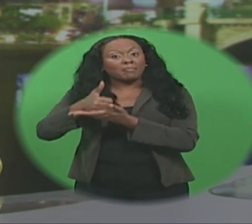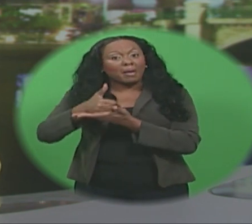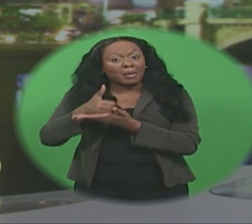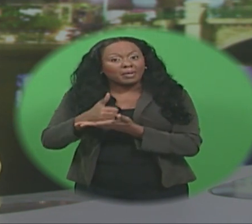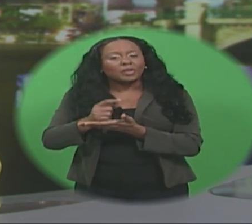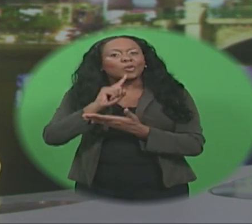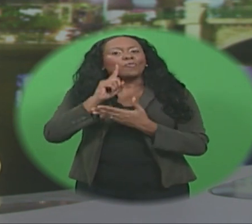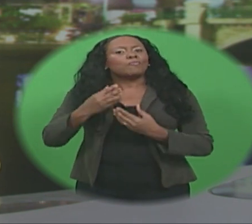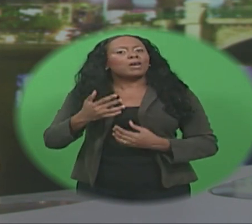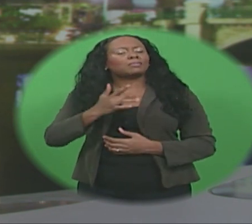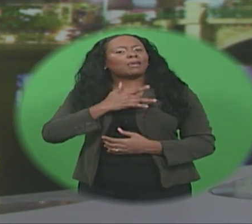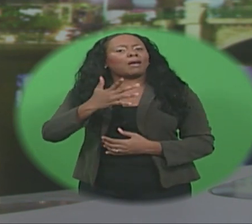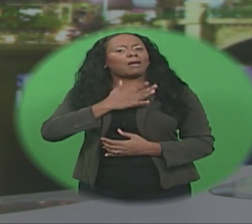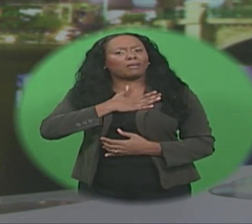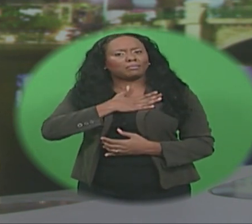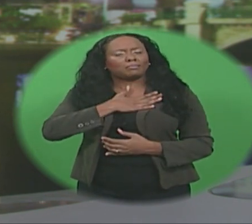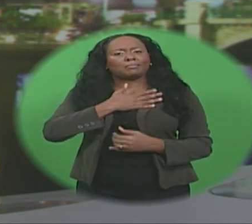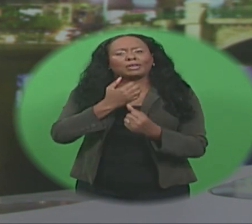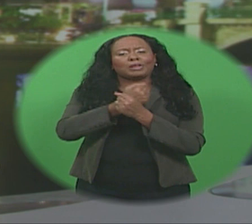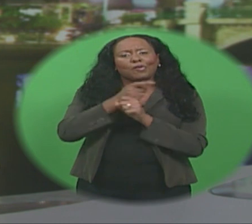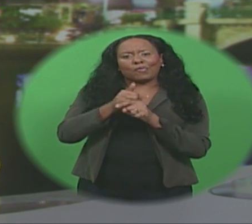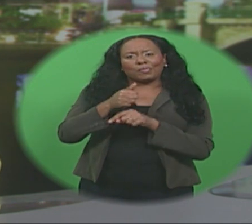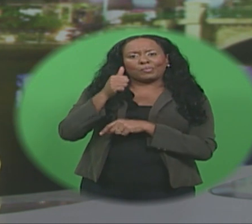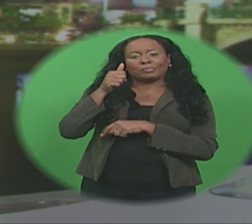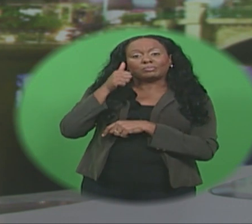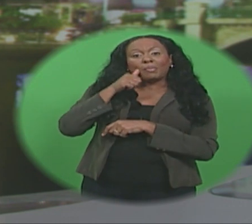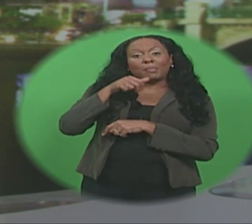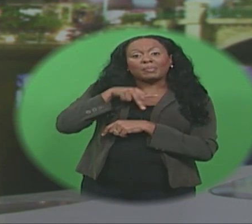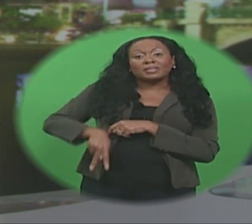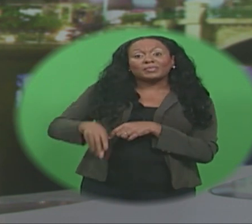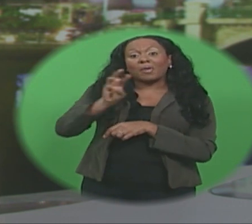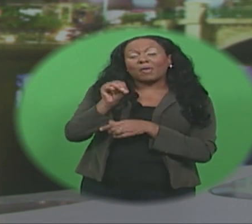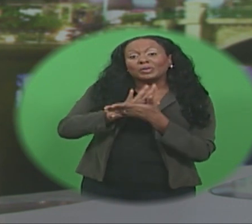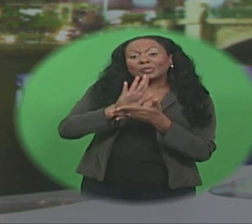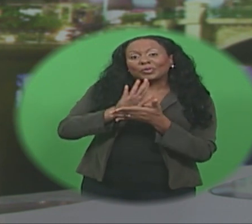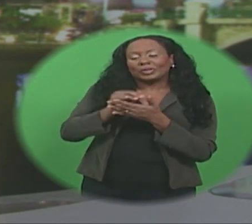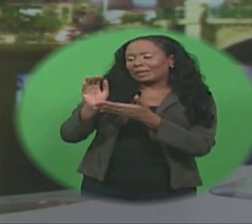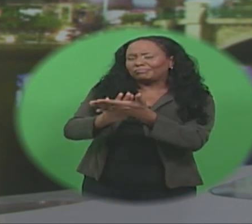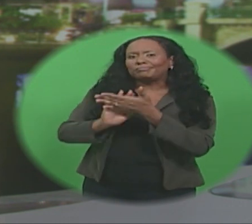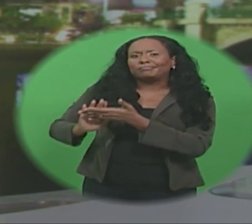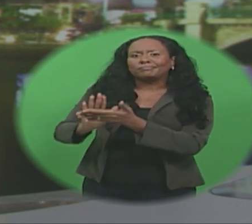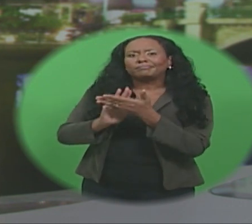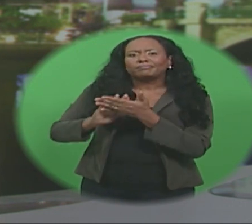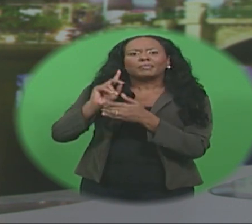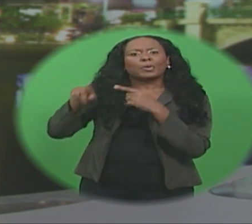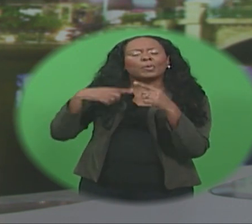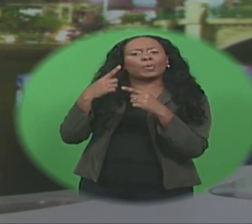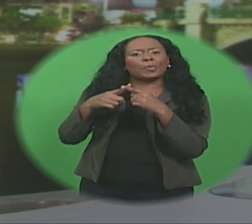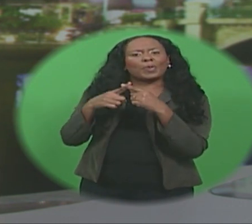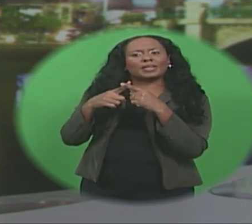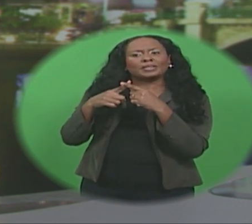and she was even moved by the outpouring of love from her school, where she was recognized for that restraint during assembly